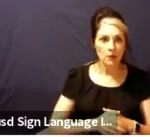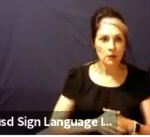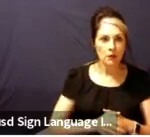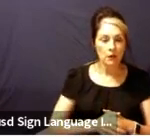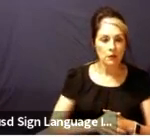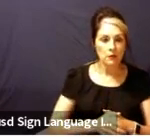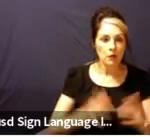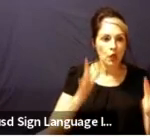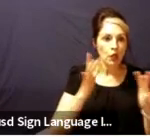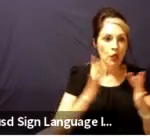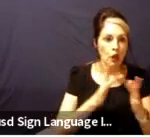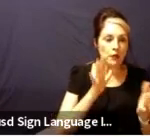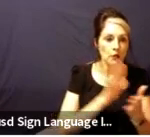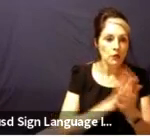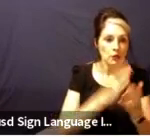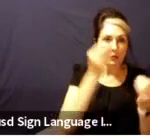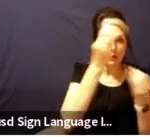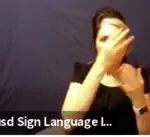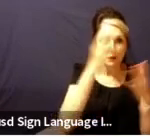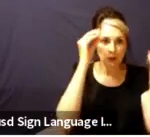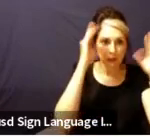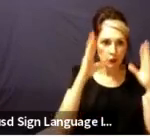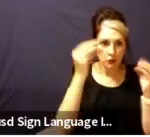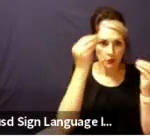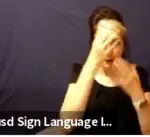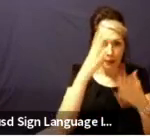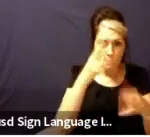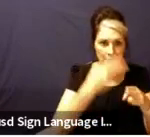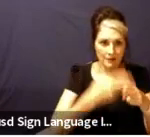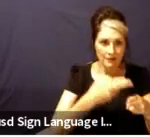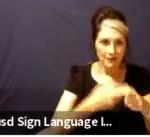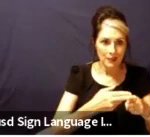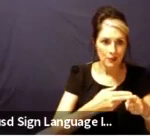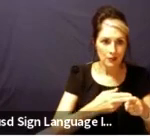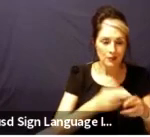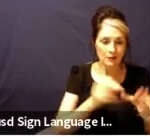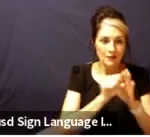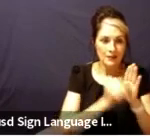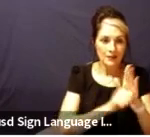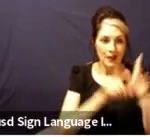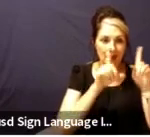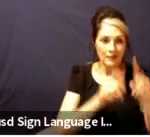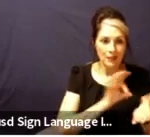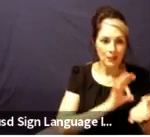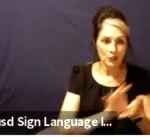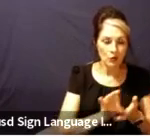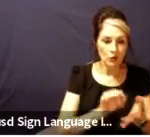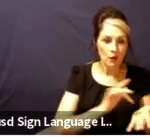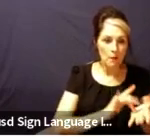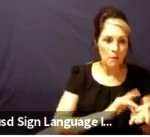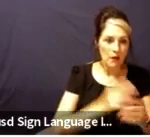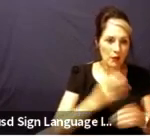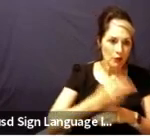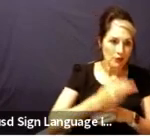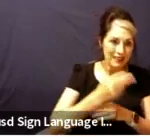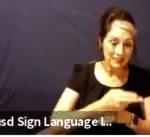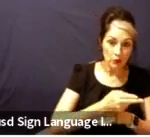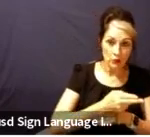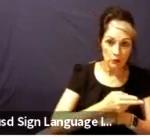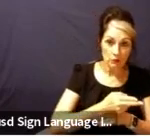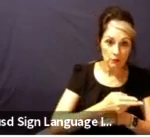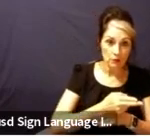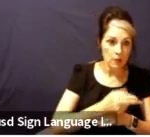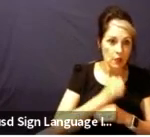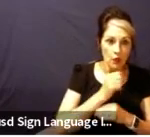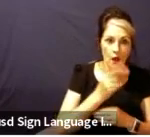The contact information, the school information, the teacher information, the attendance, the state testing, and medical history. You will